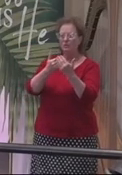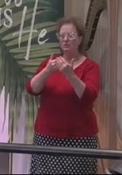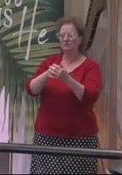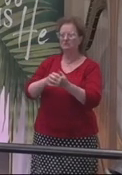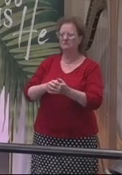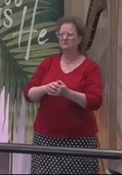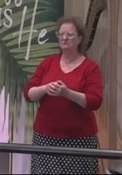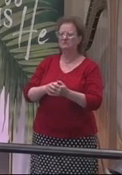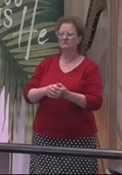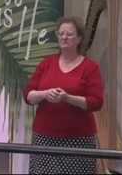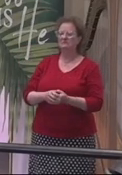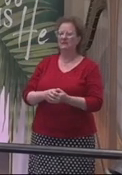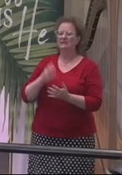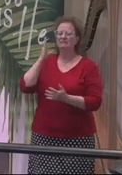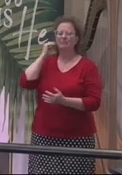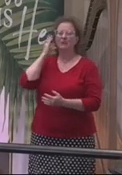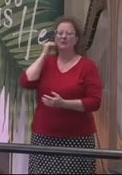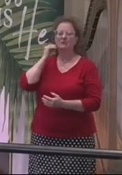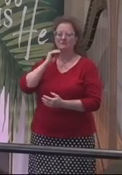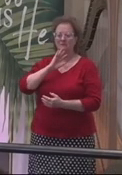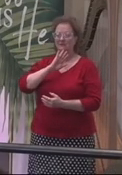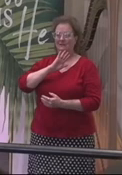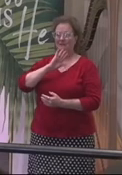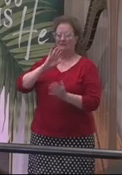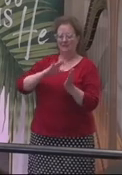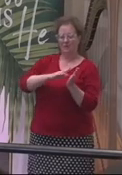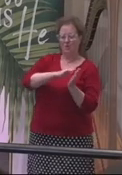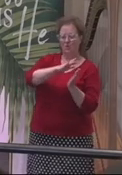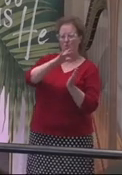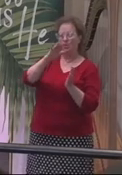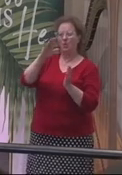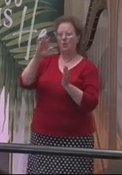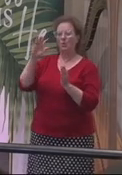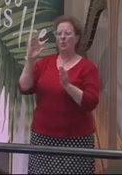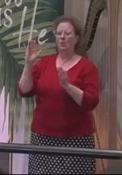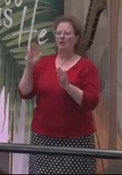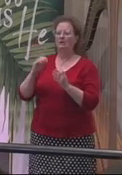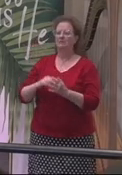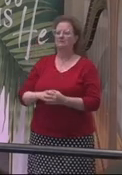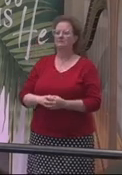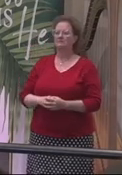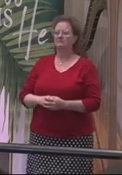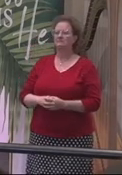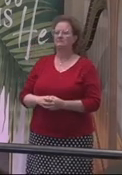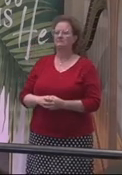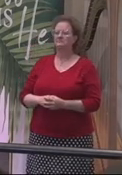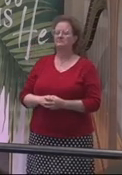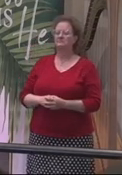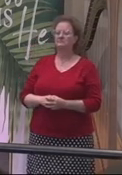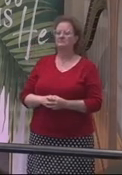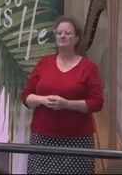glory. They wanted to have a Lazarus-like story as well.